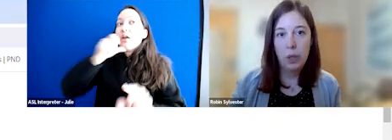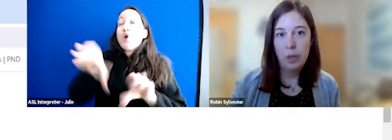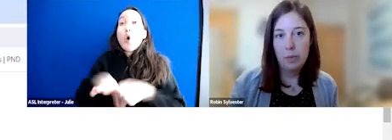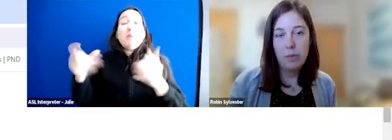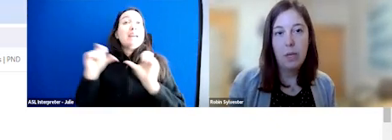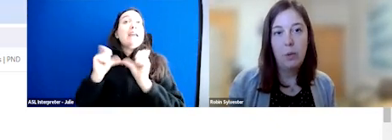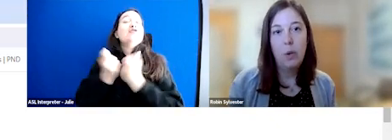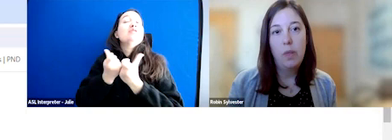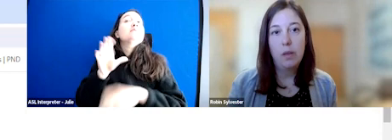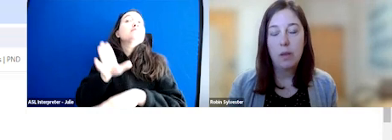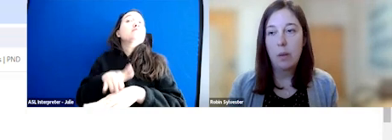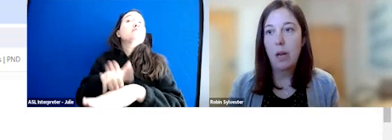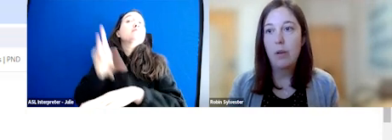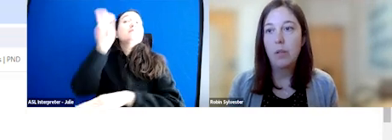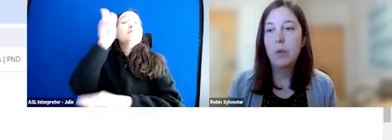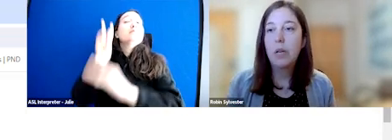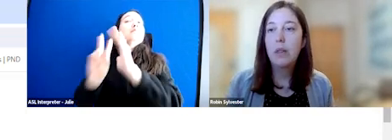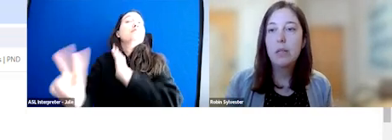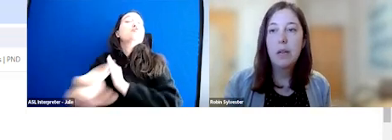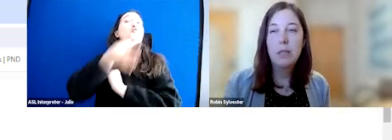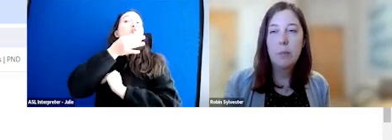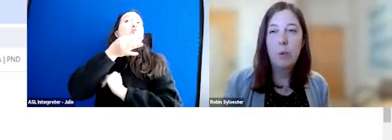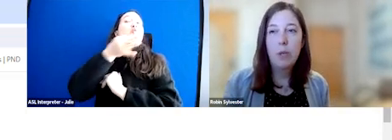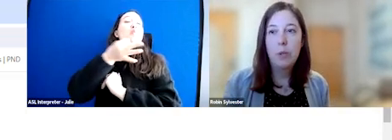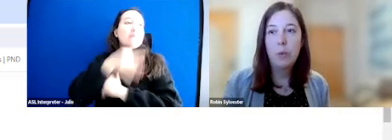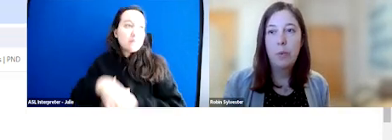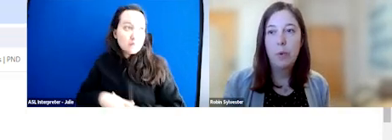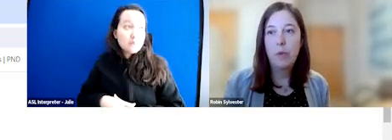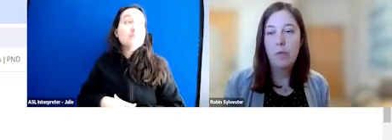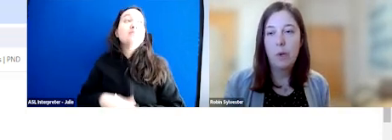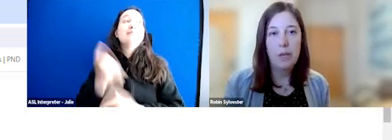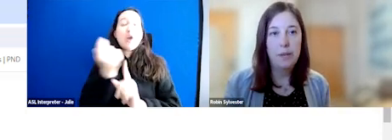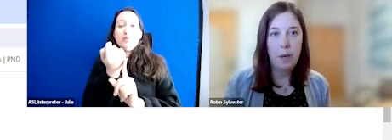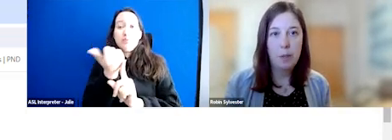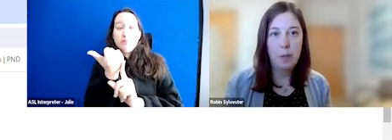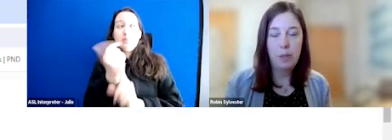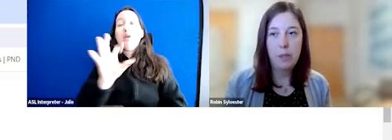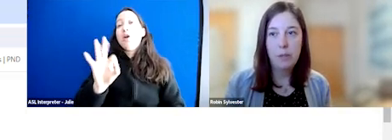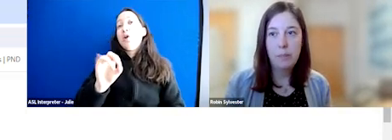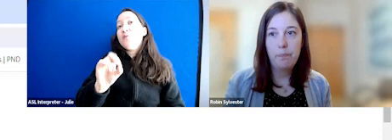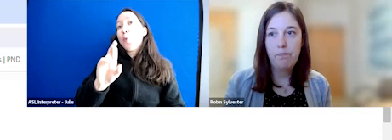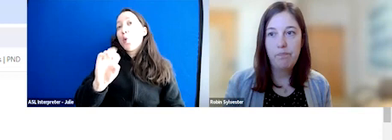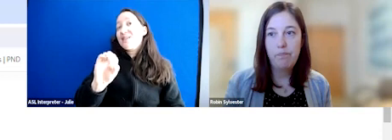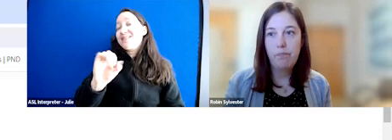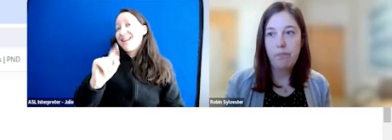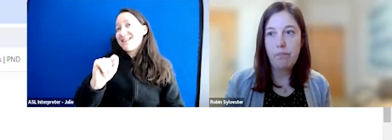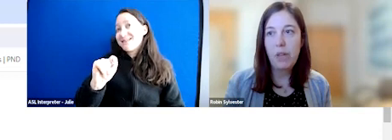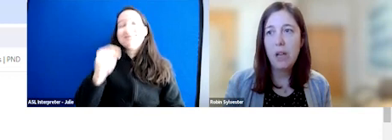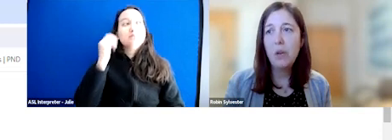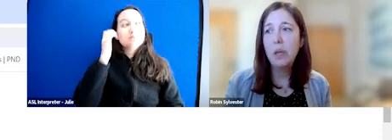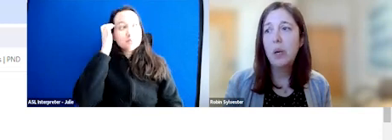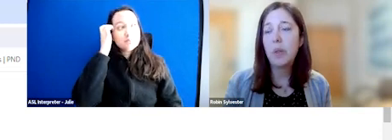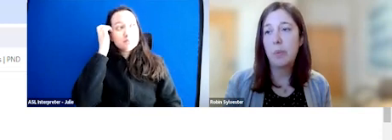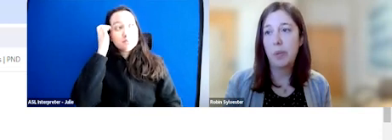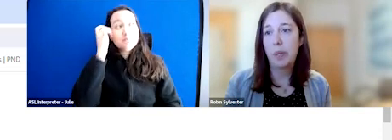agencies will sometimes let you know when things are coming out. So in this case, I'm going to remove the forecasted opportunities